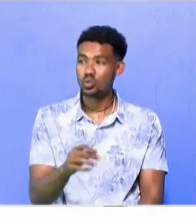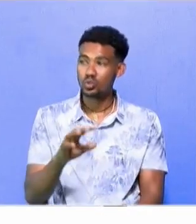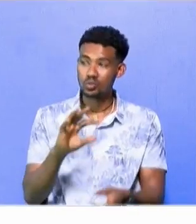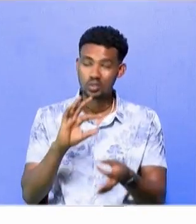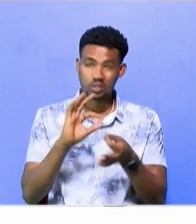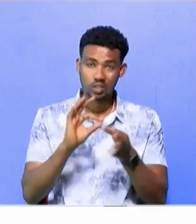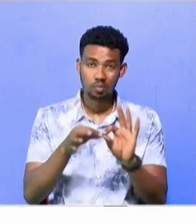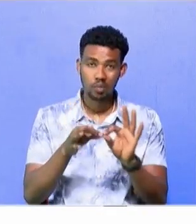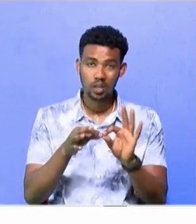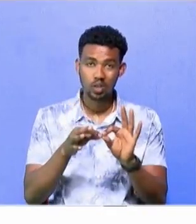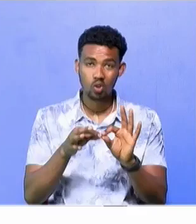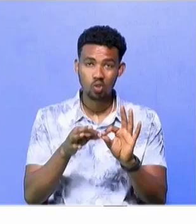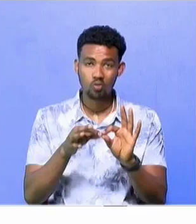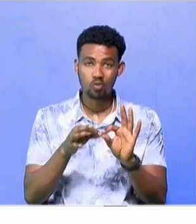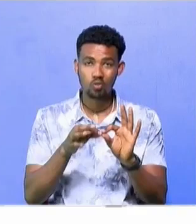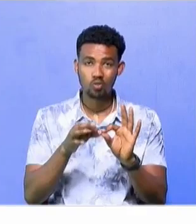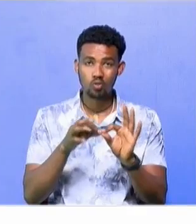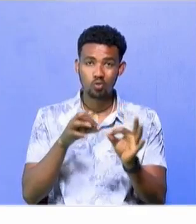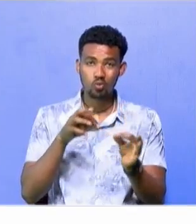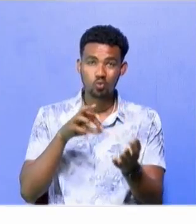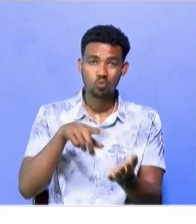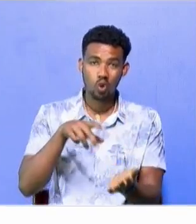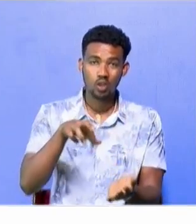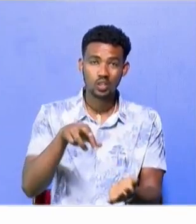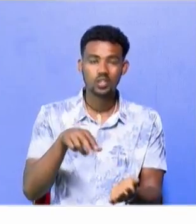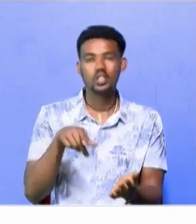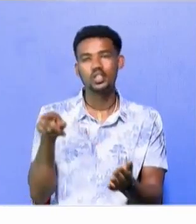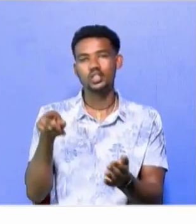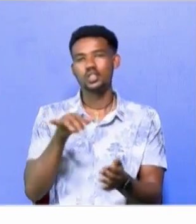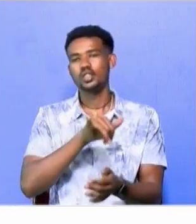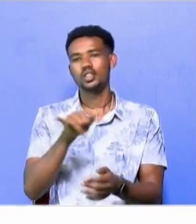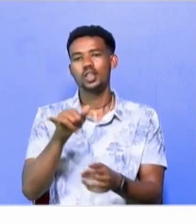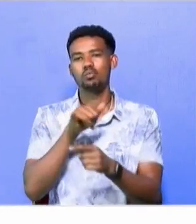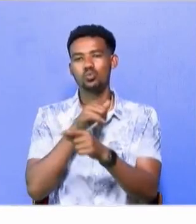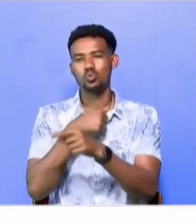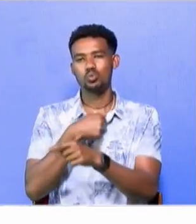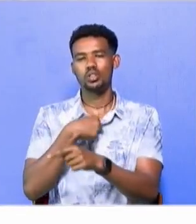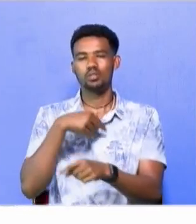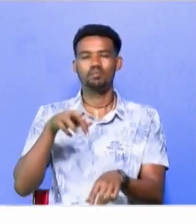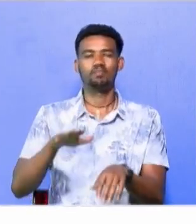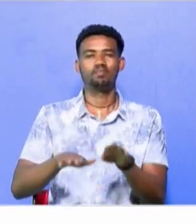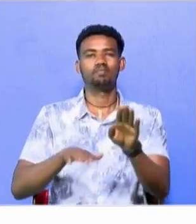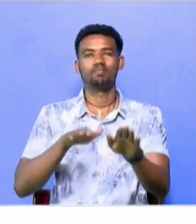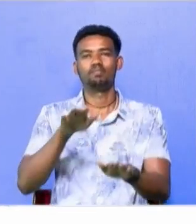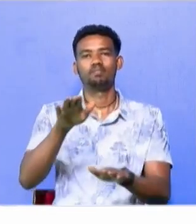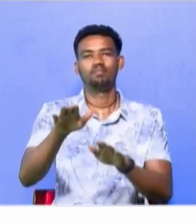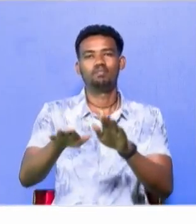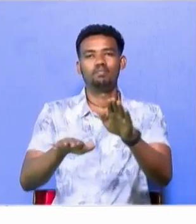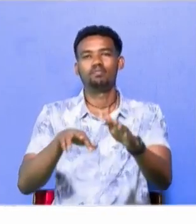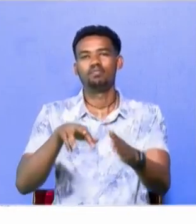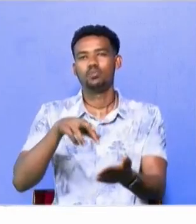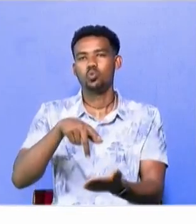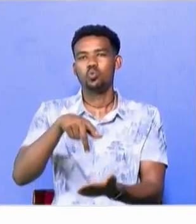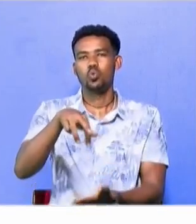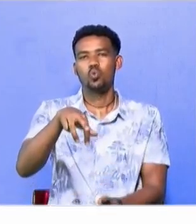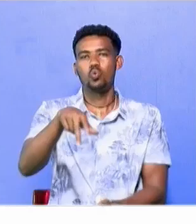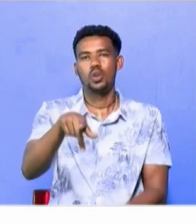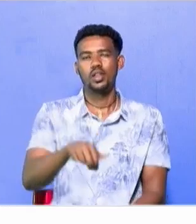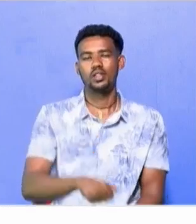meaning of walk? Walk means like things when you are walking. If you